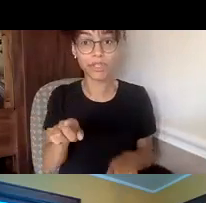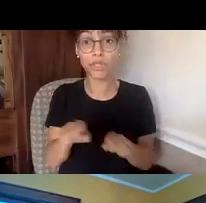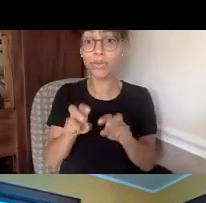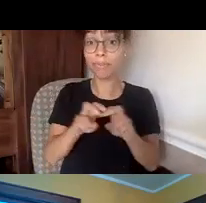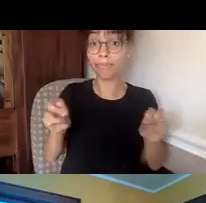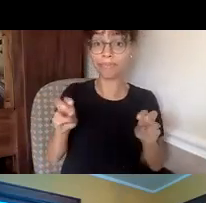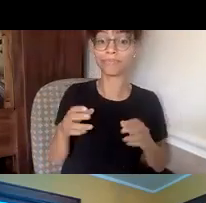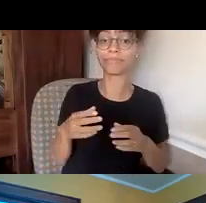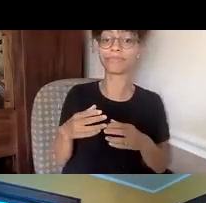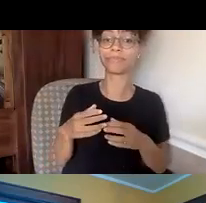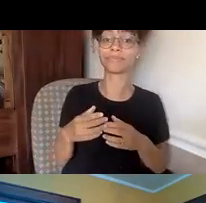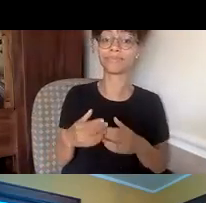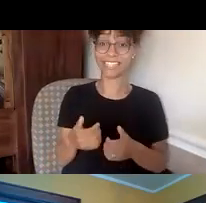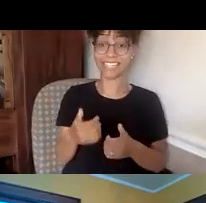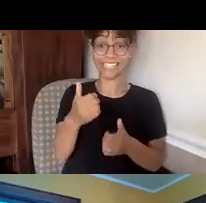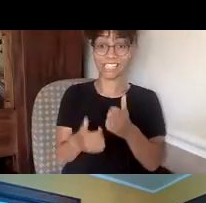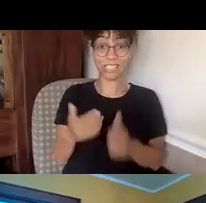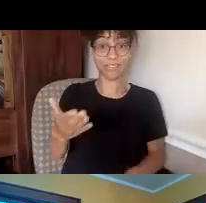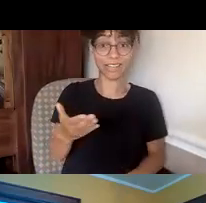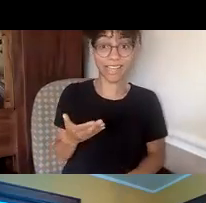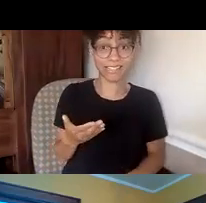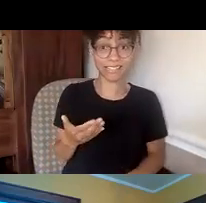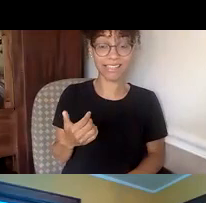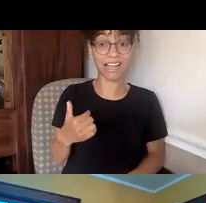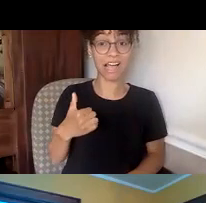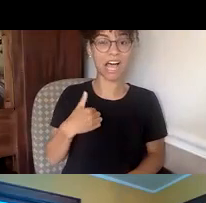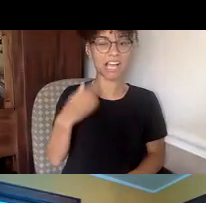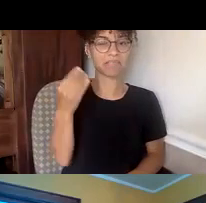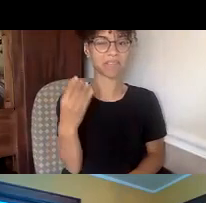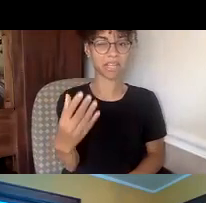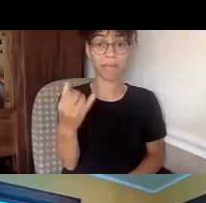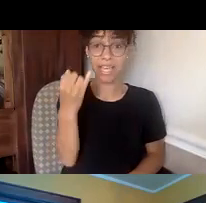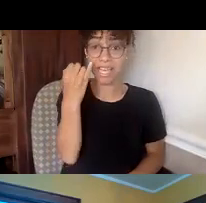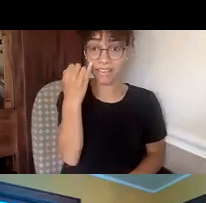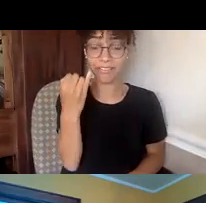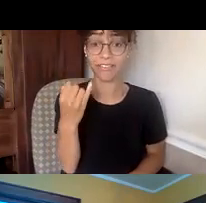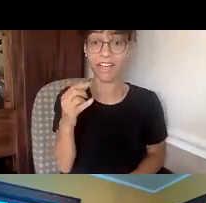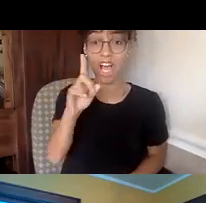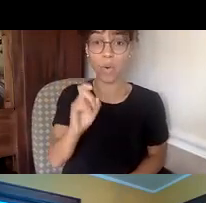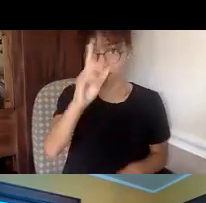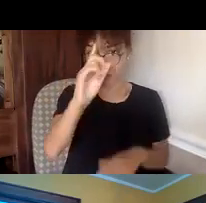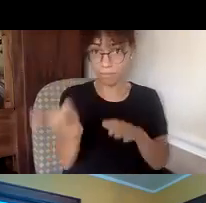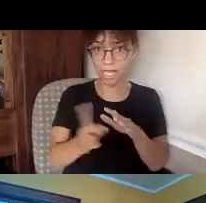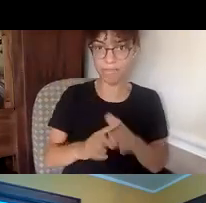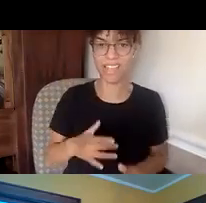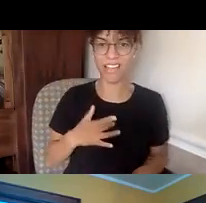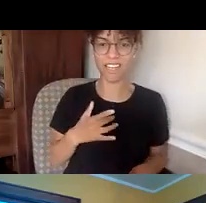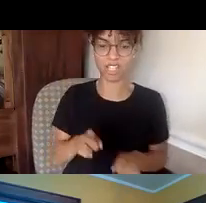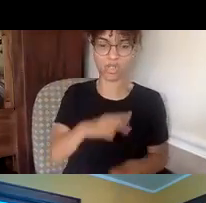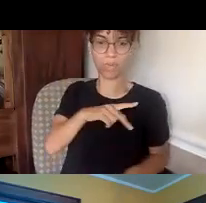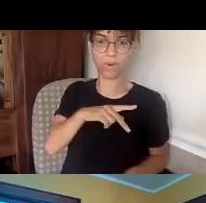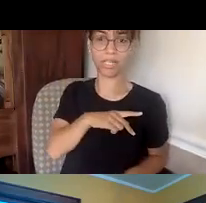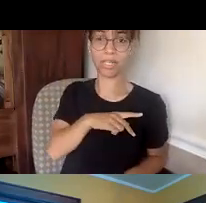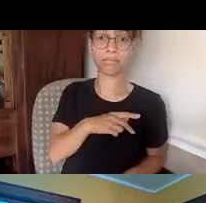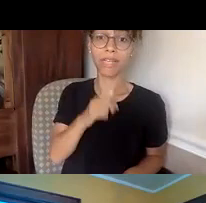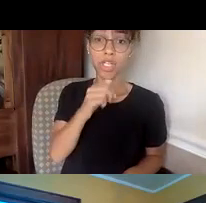always tell each of our guests, if there's a question that is asked, they can always refuse to answer it if they feel it's too personal. So feel